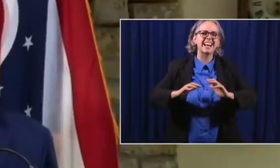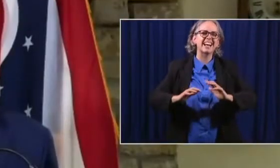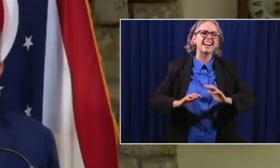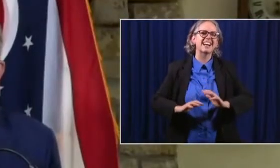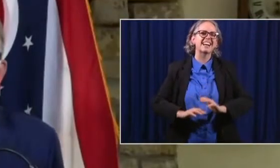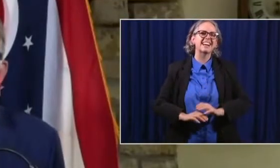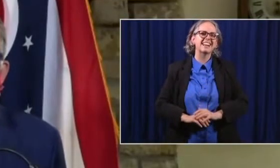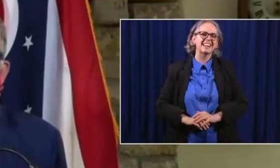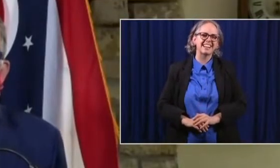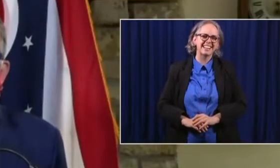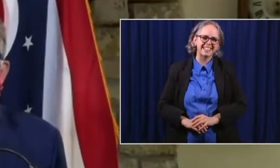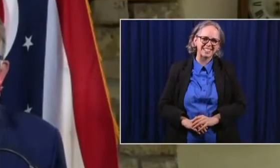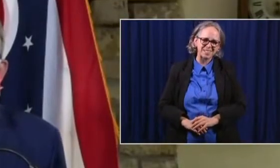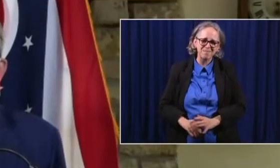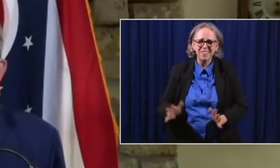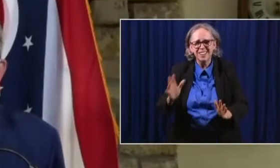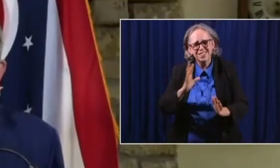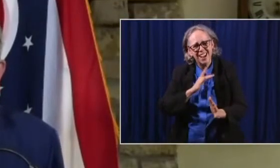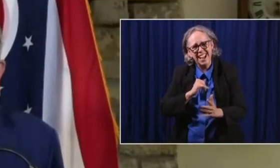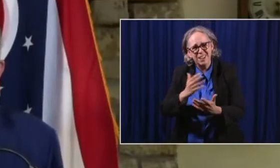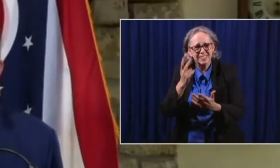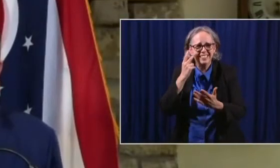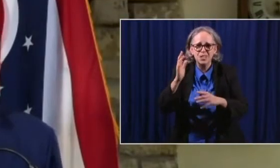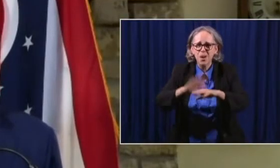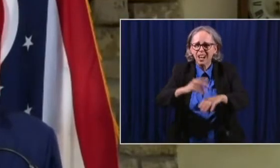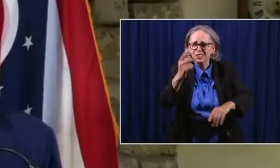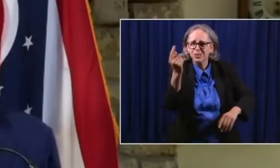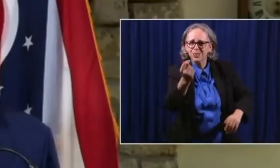That was great. We will see you all Tuesday.